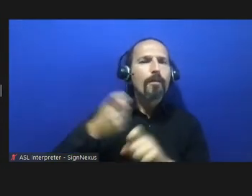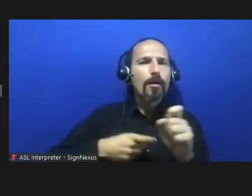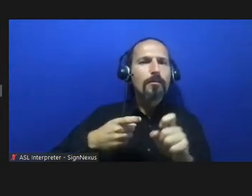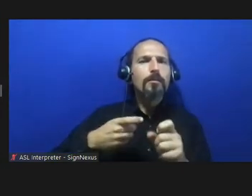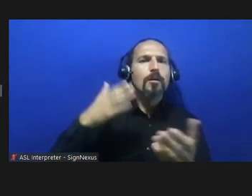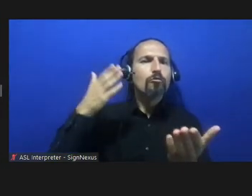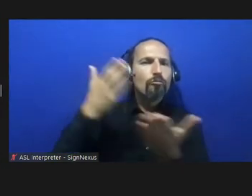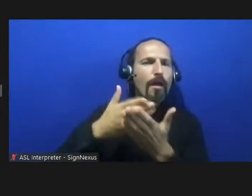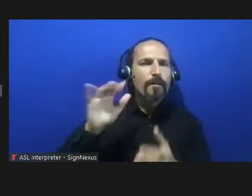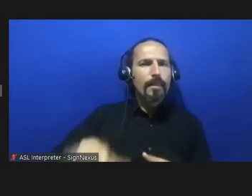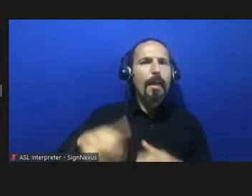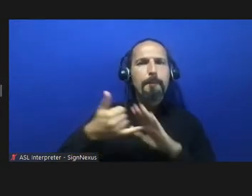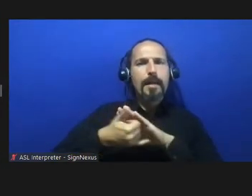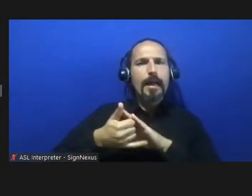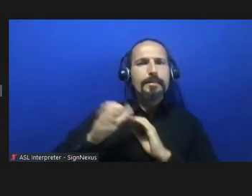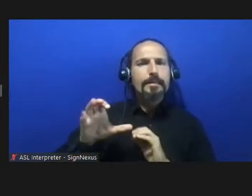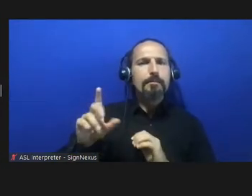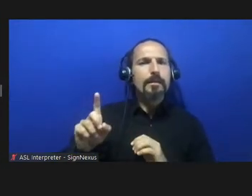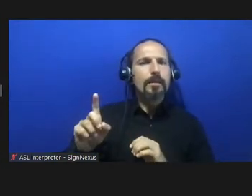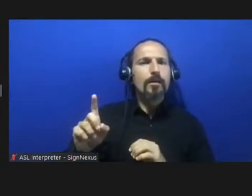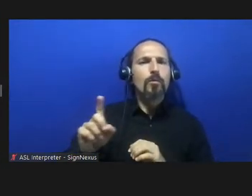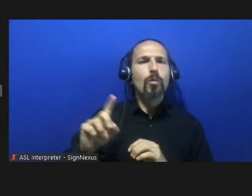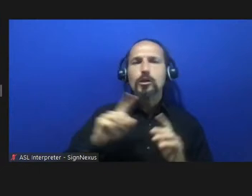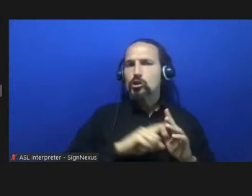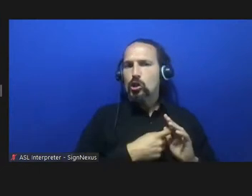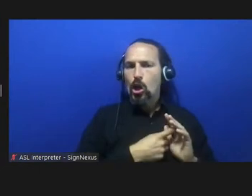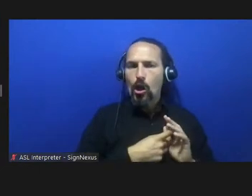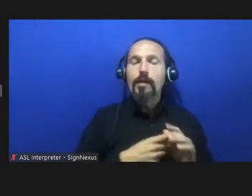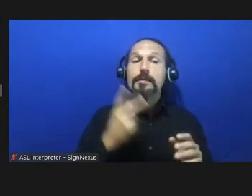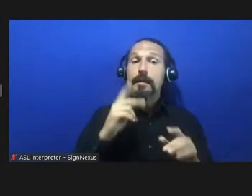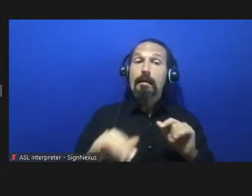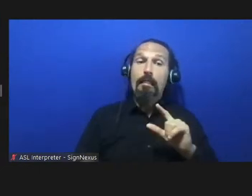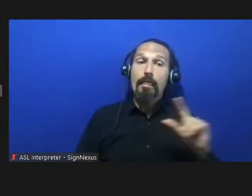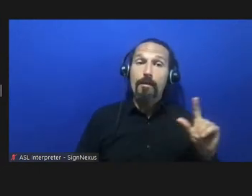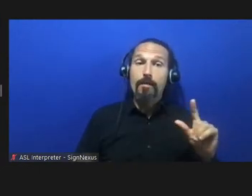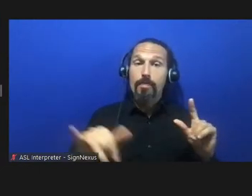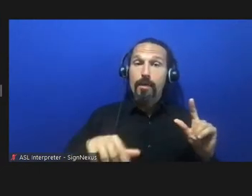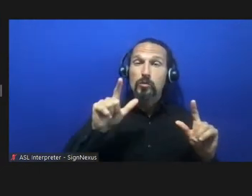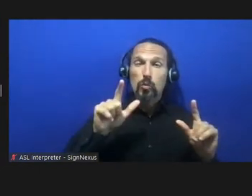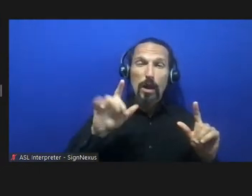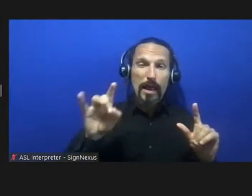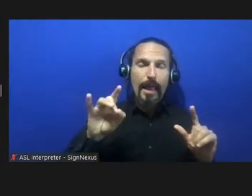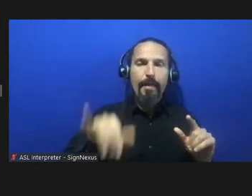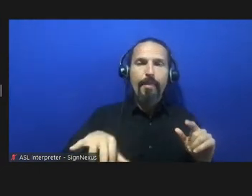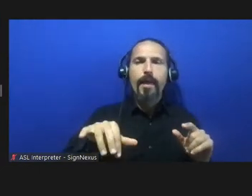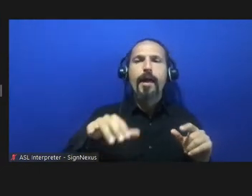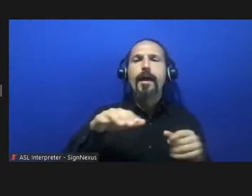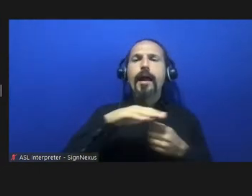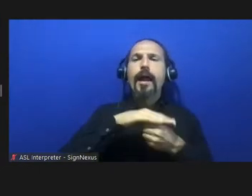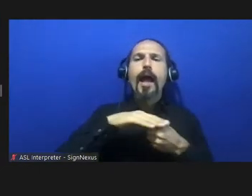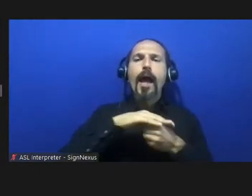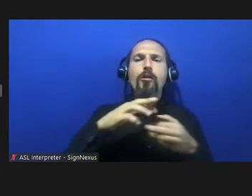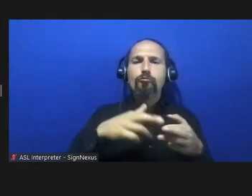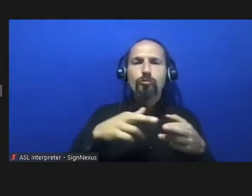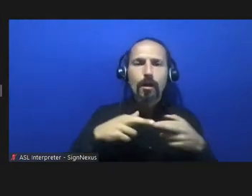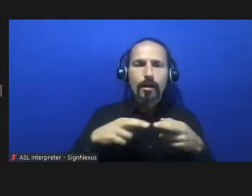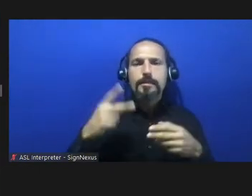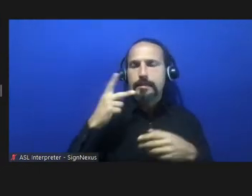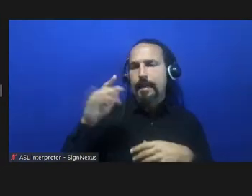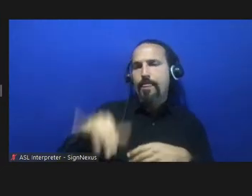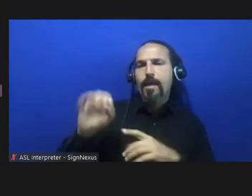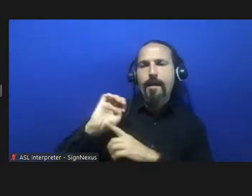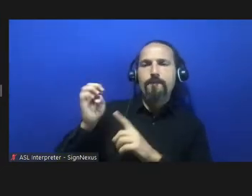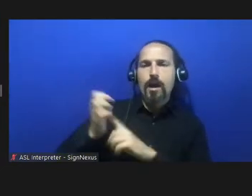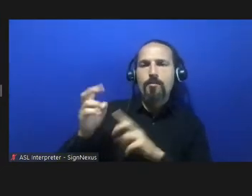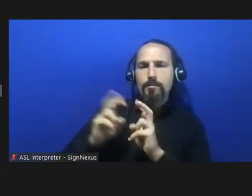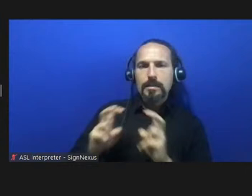district on the left you can see the 28 county region again this is all in the environmental assessment for